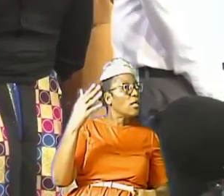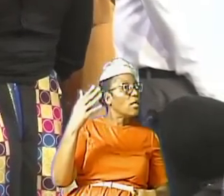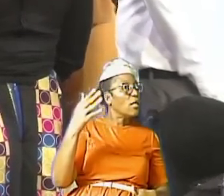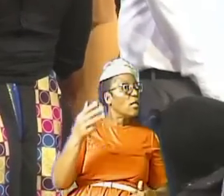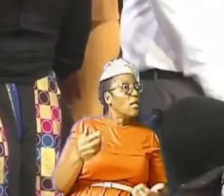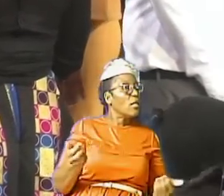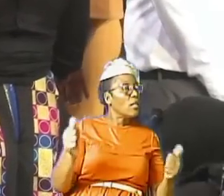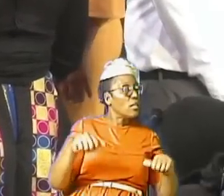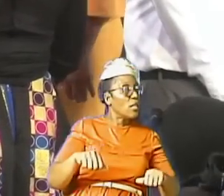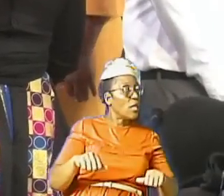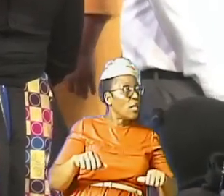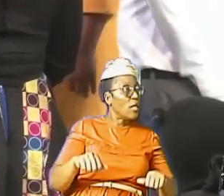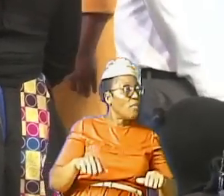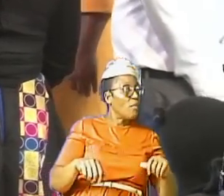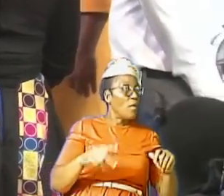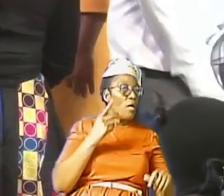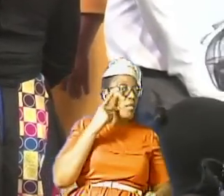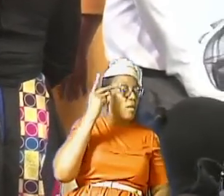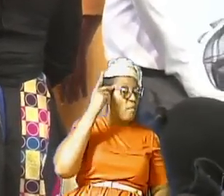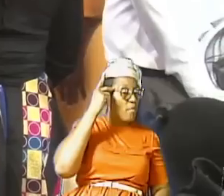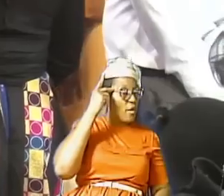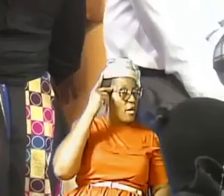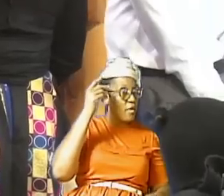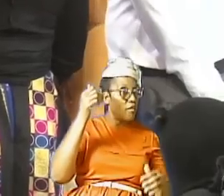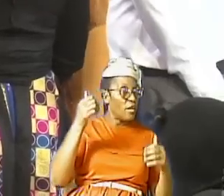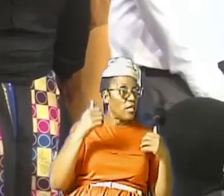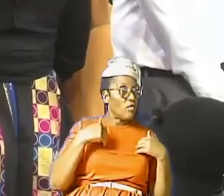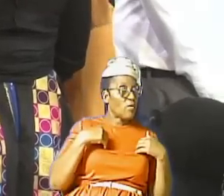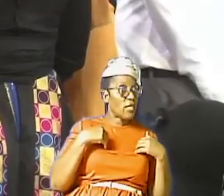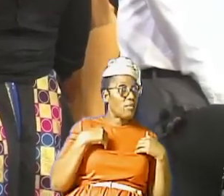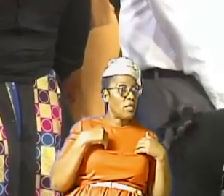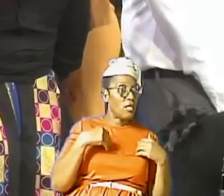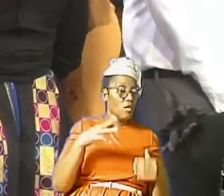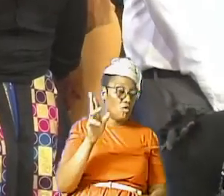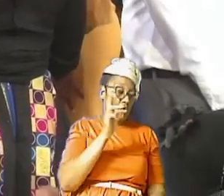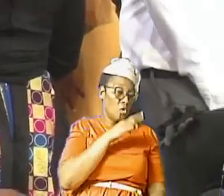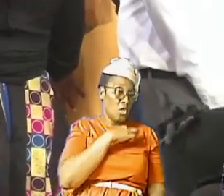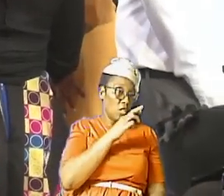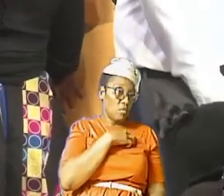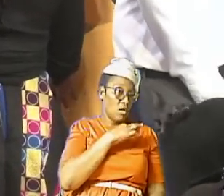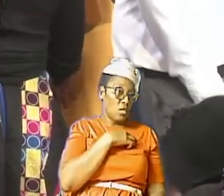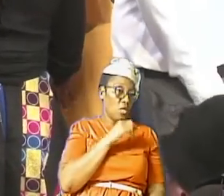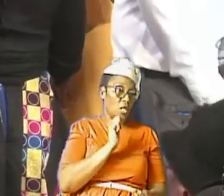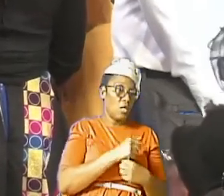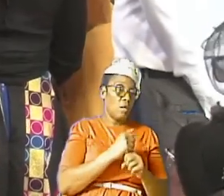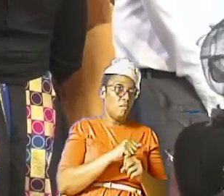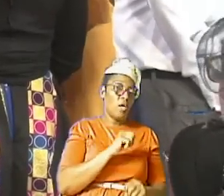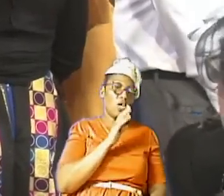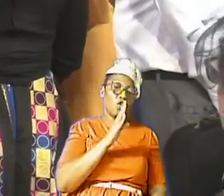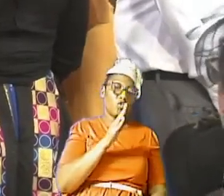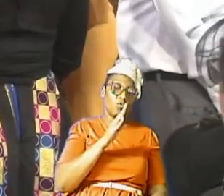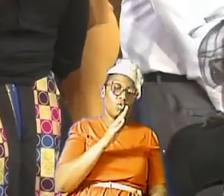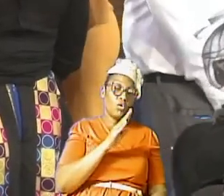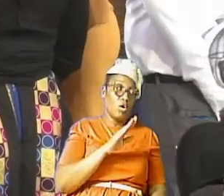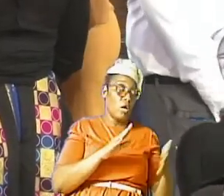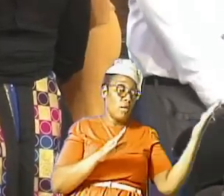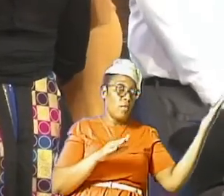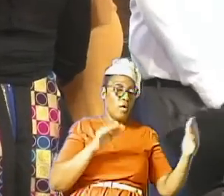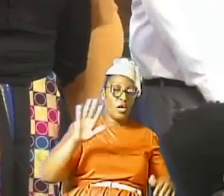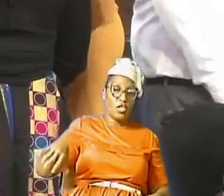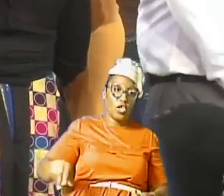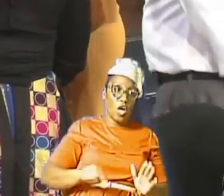And you, as parents, have the responsibility to ensure that your child